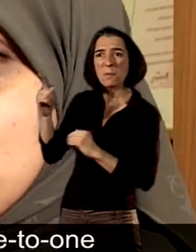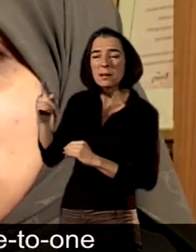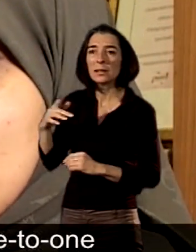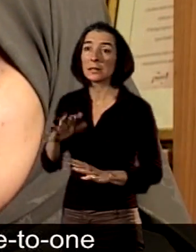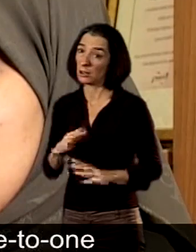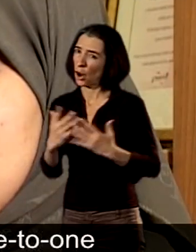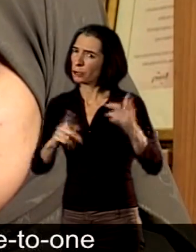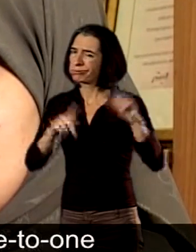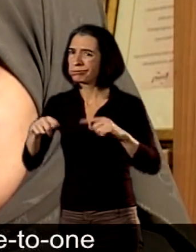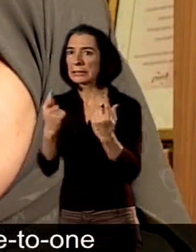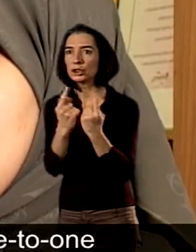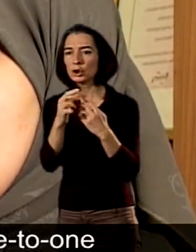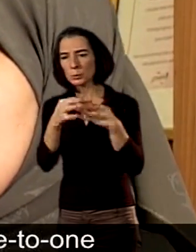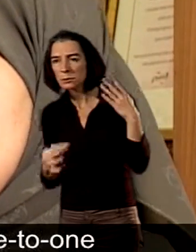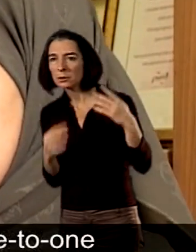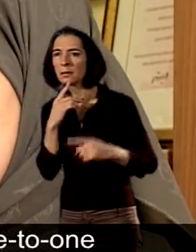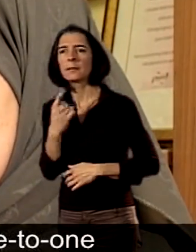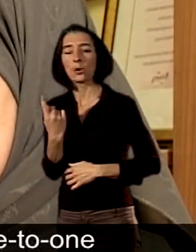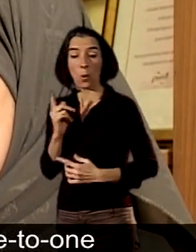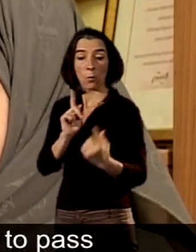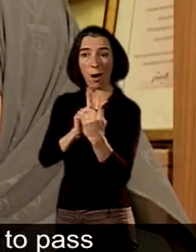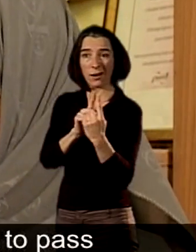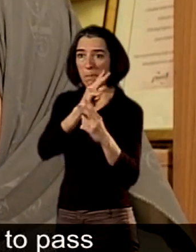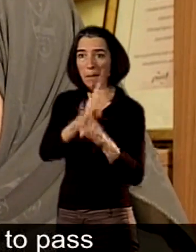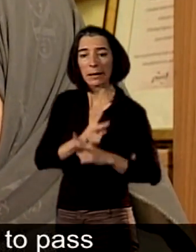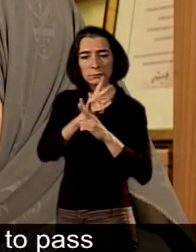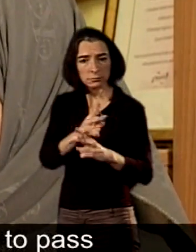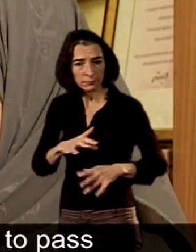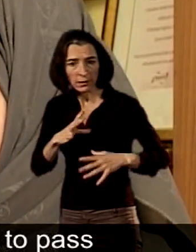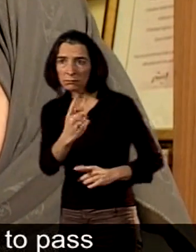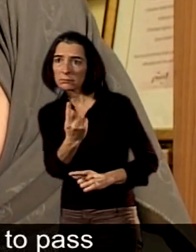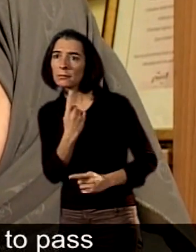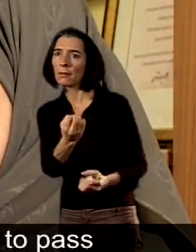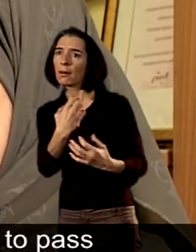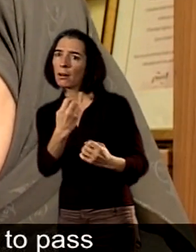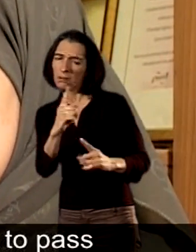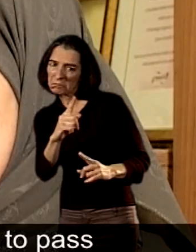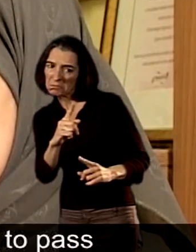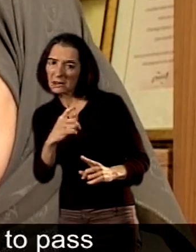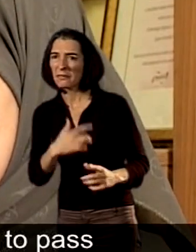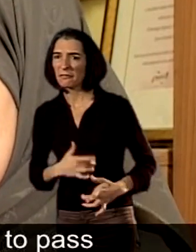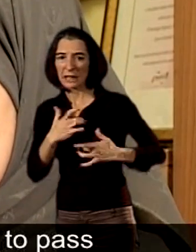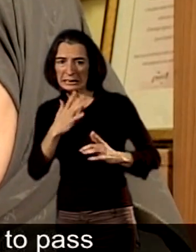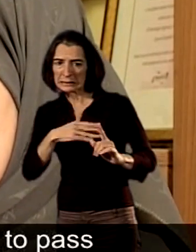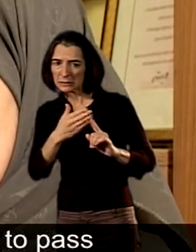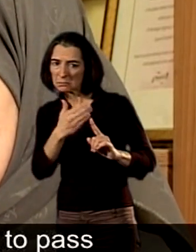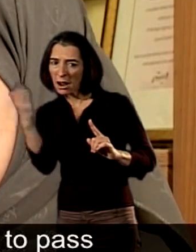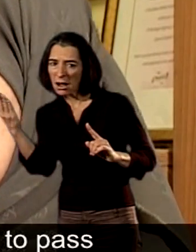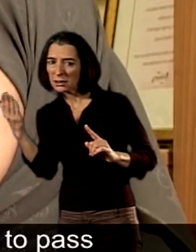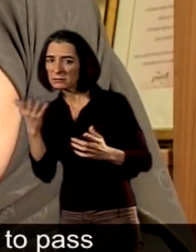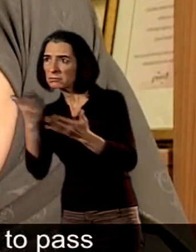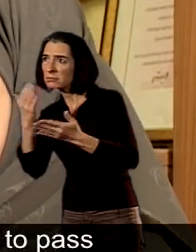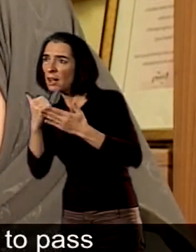What we do, we have one-to-one mentoring where they come in, they feel free to come in and talk to us. And if we feel that we need to pass them on to